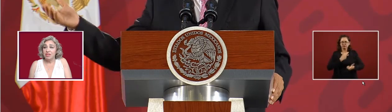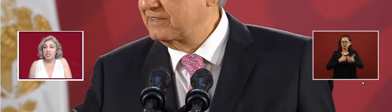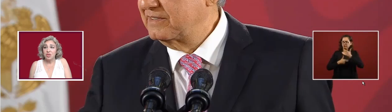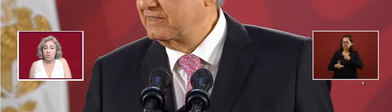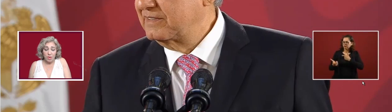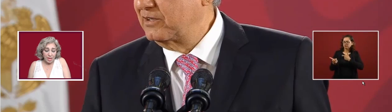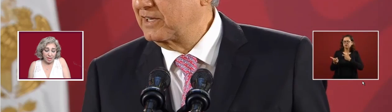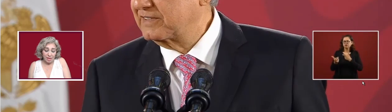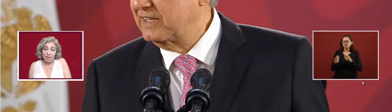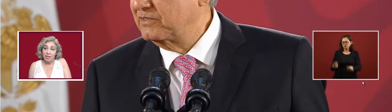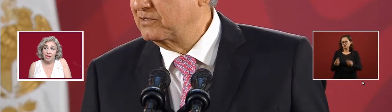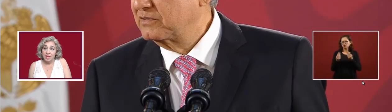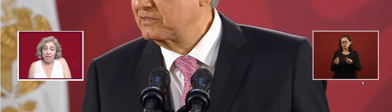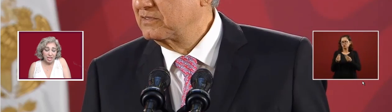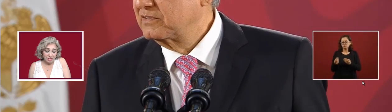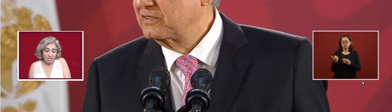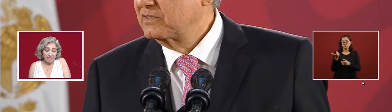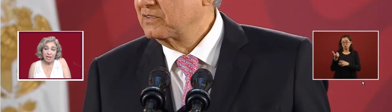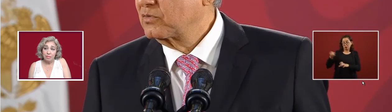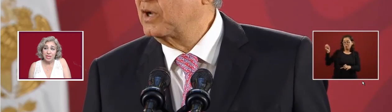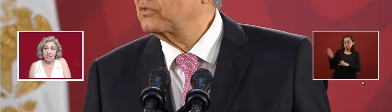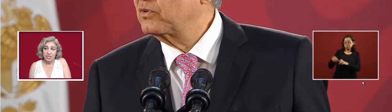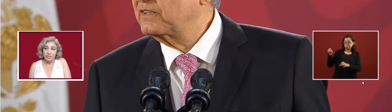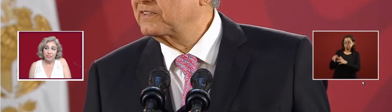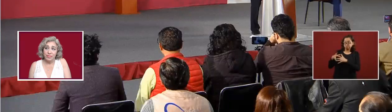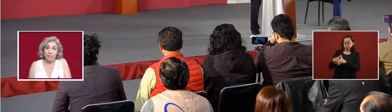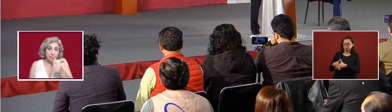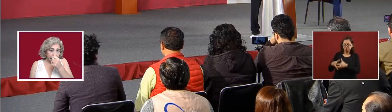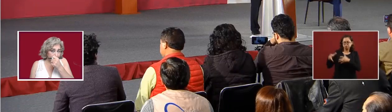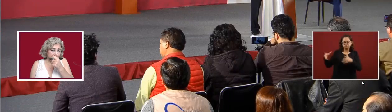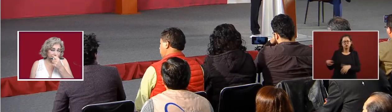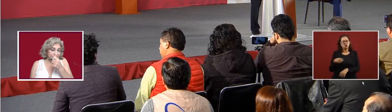there's no way he could save that much